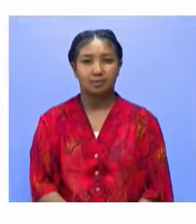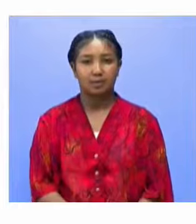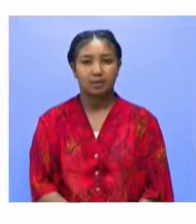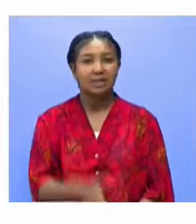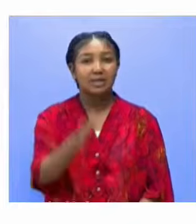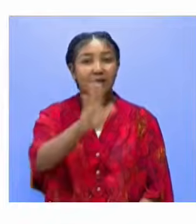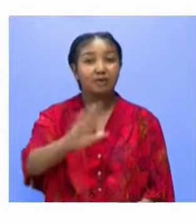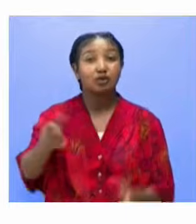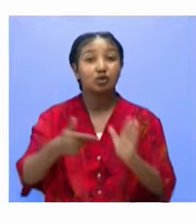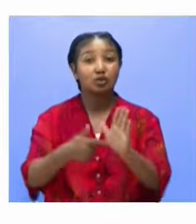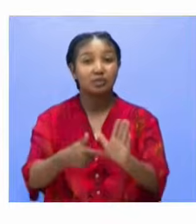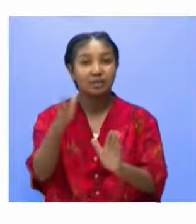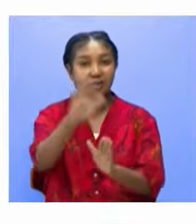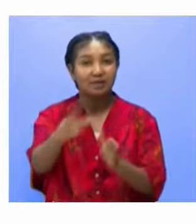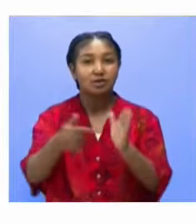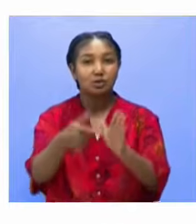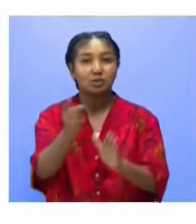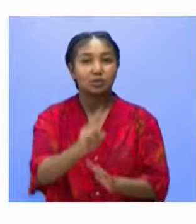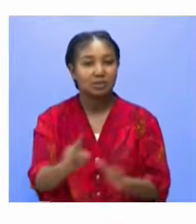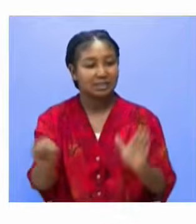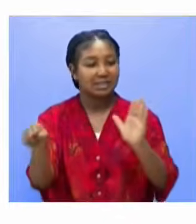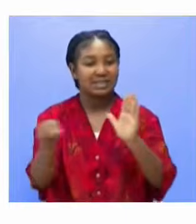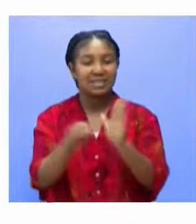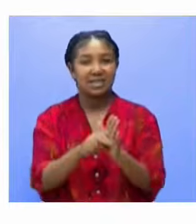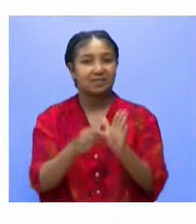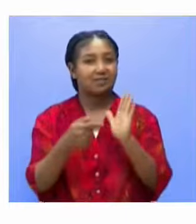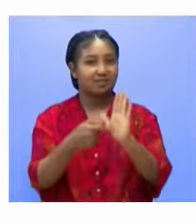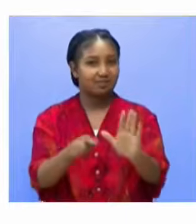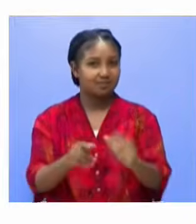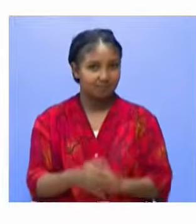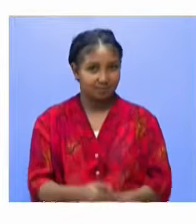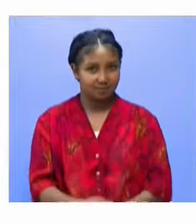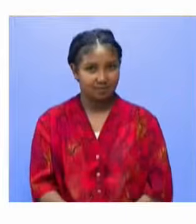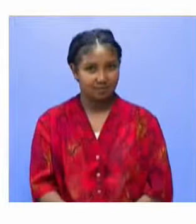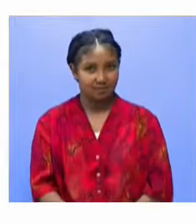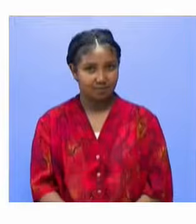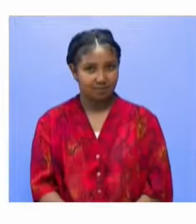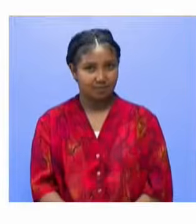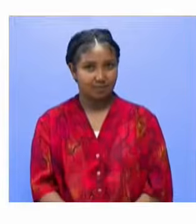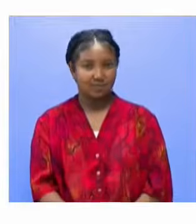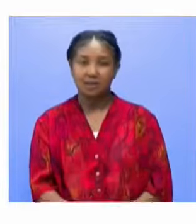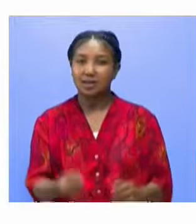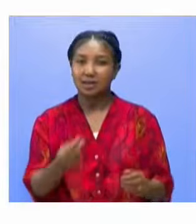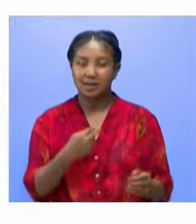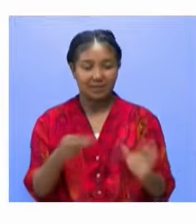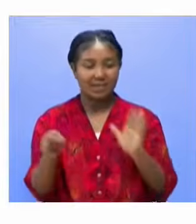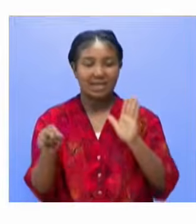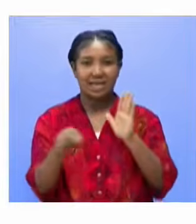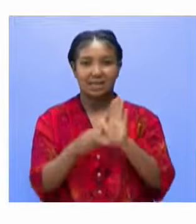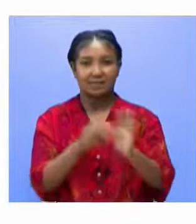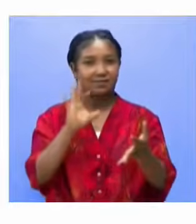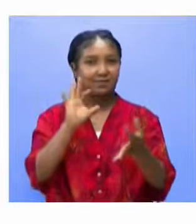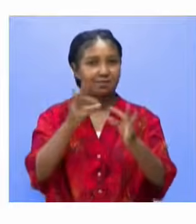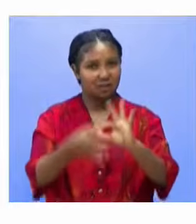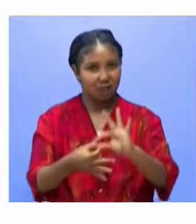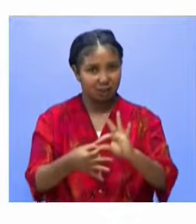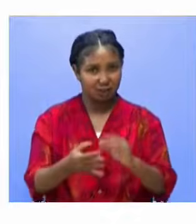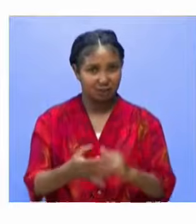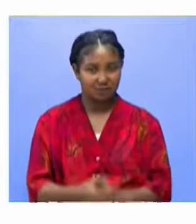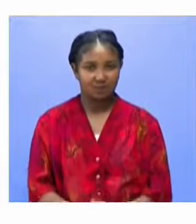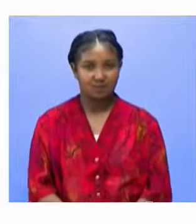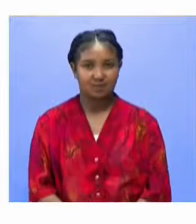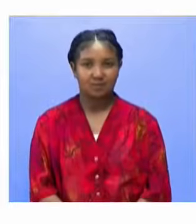Never shows what? Negative implication. It has what? Negative implication.